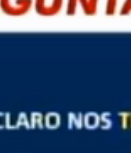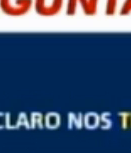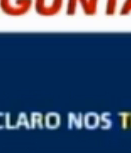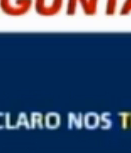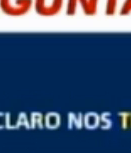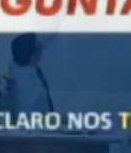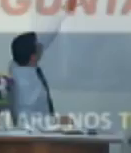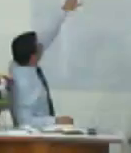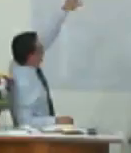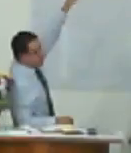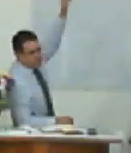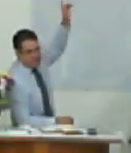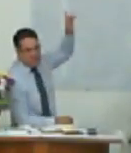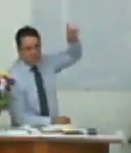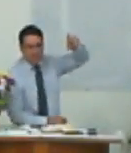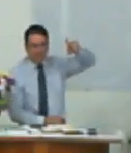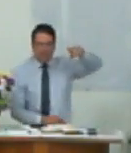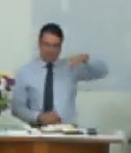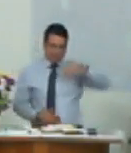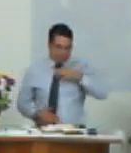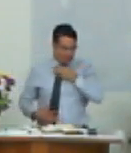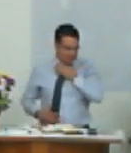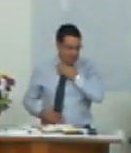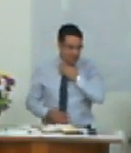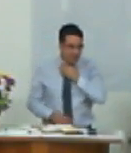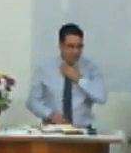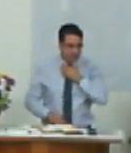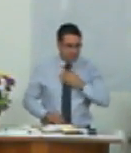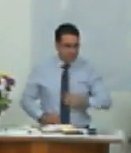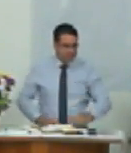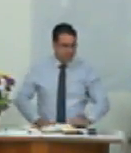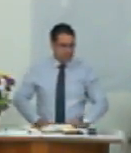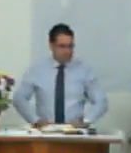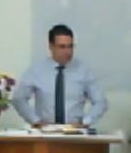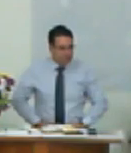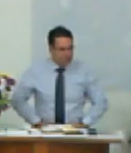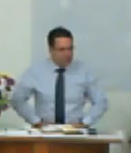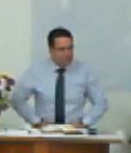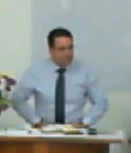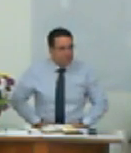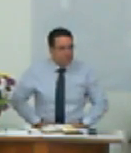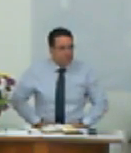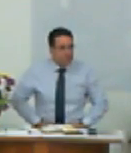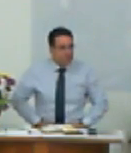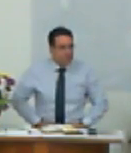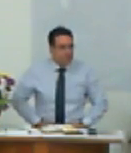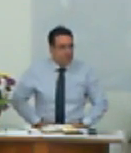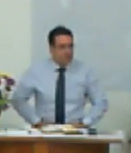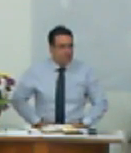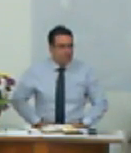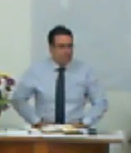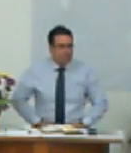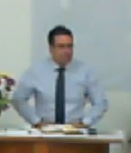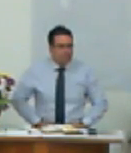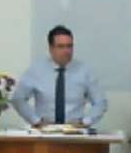Let's give an example. Who found John 20:16? Stand up and read.